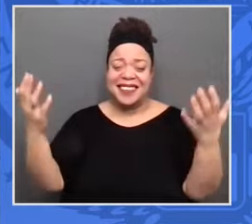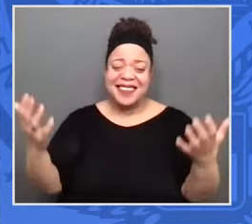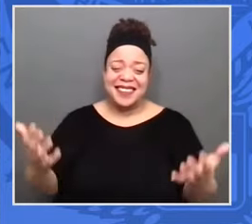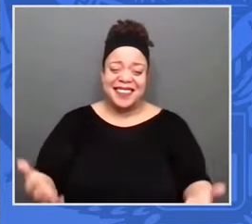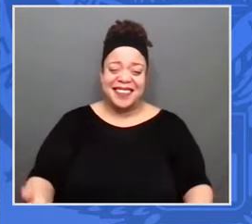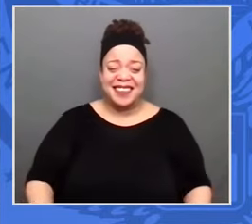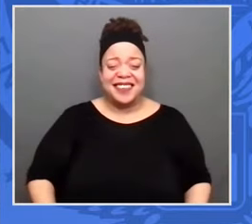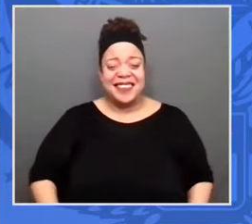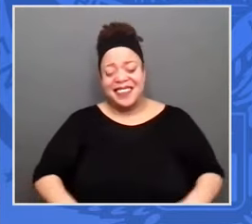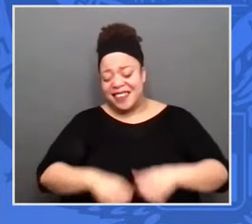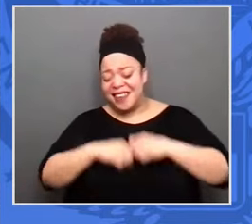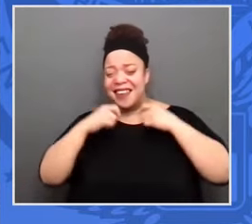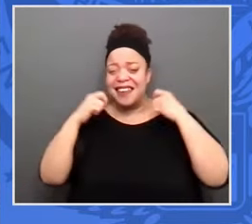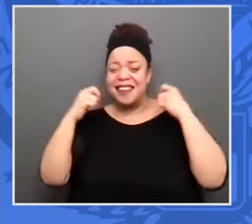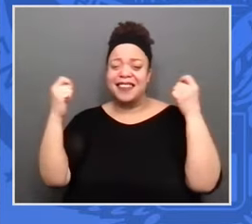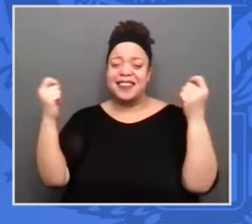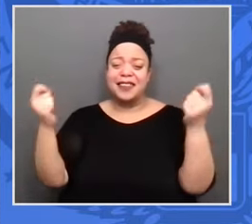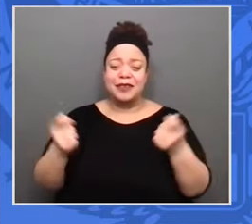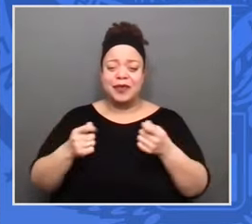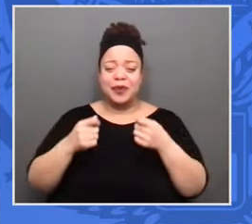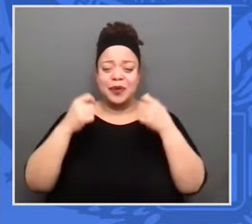hallelujah,